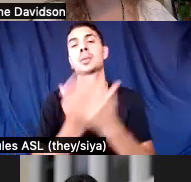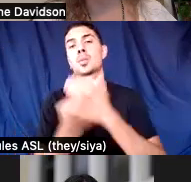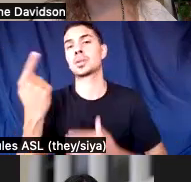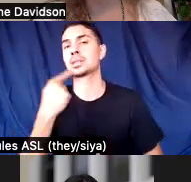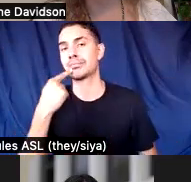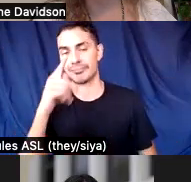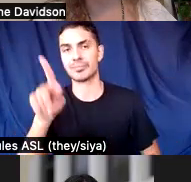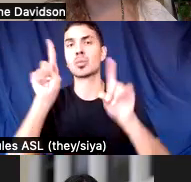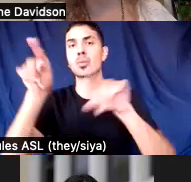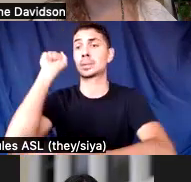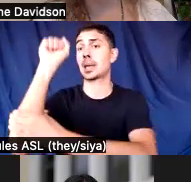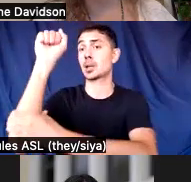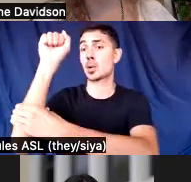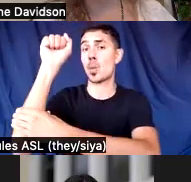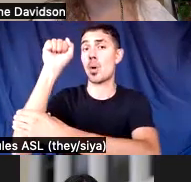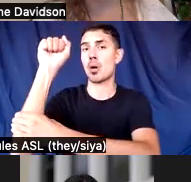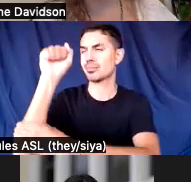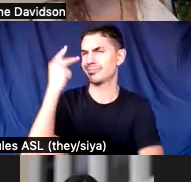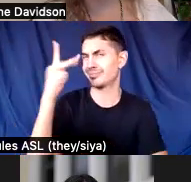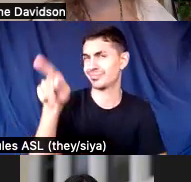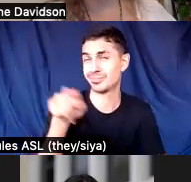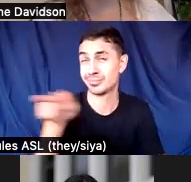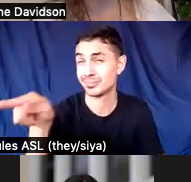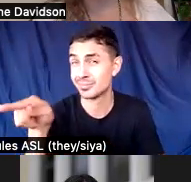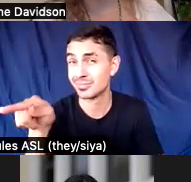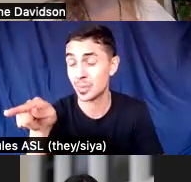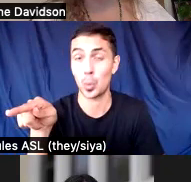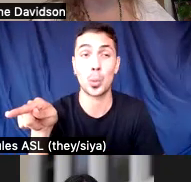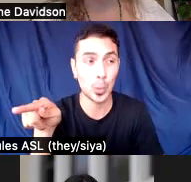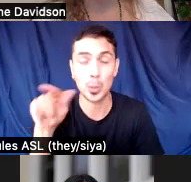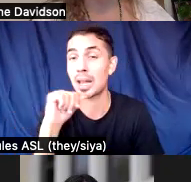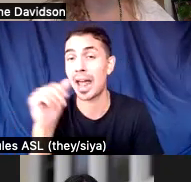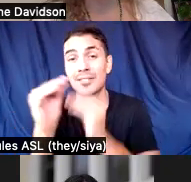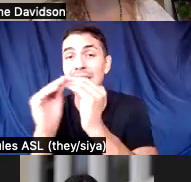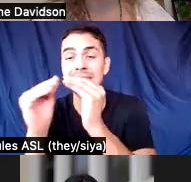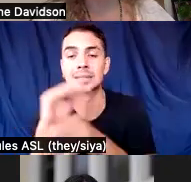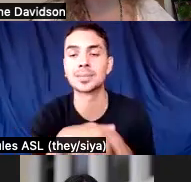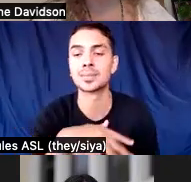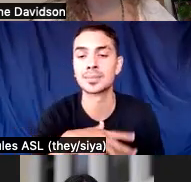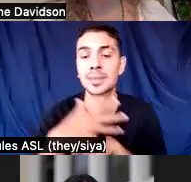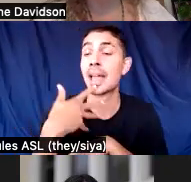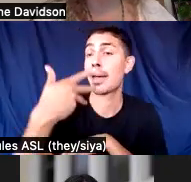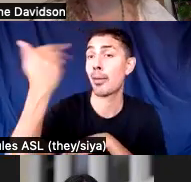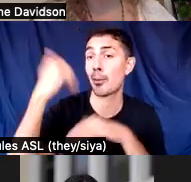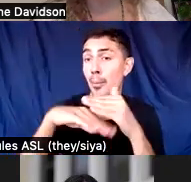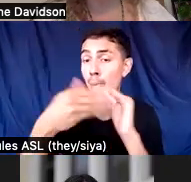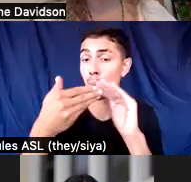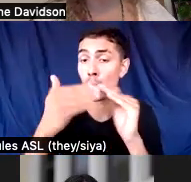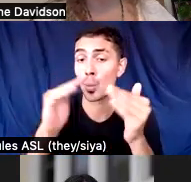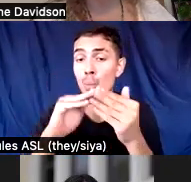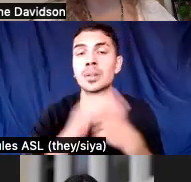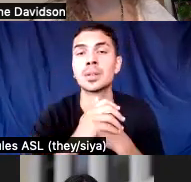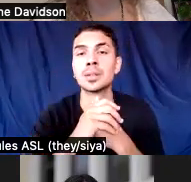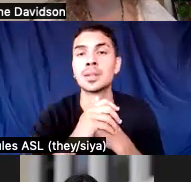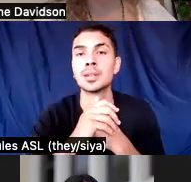Yeah. Elizabeth's talking about some elders coming out in the community, even though they're violent perpetrators. So we're not, you